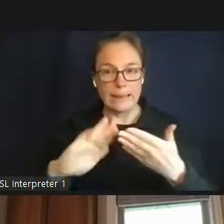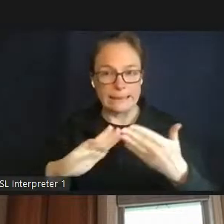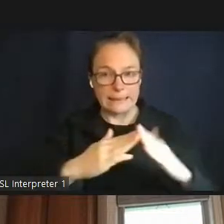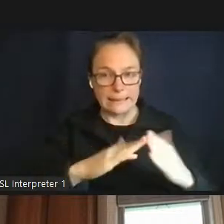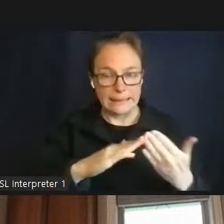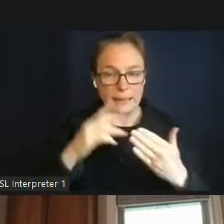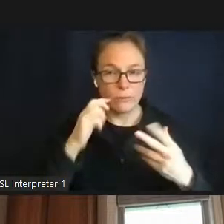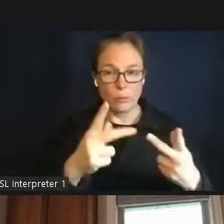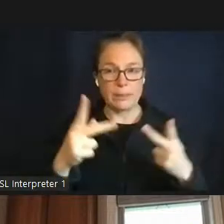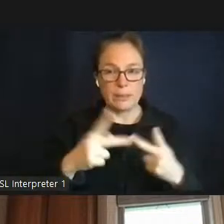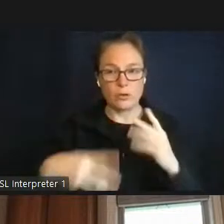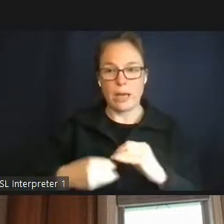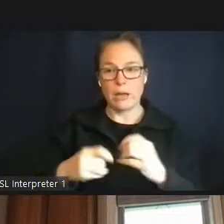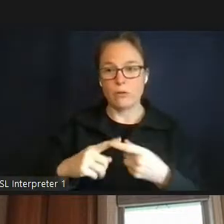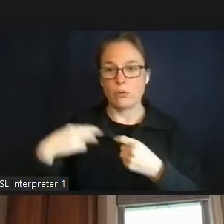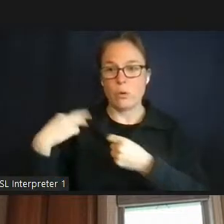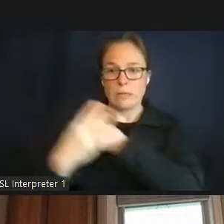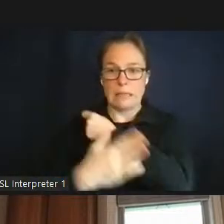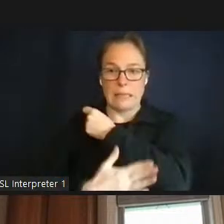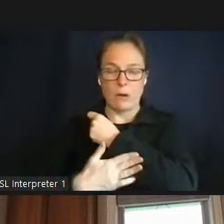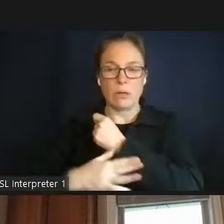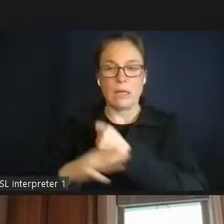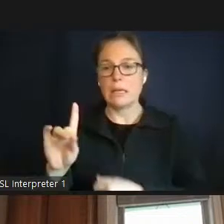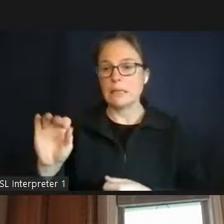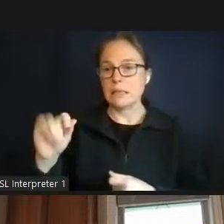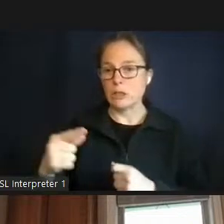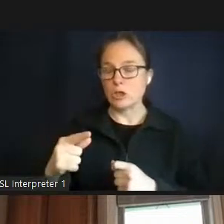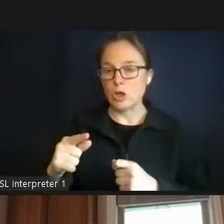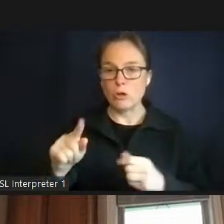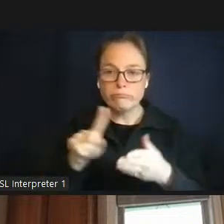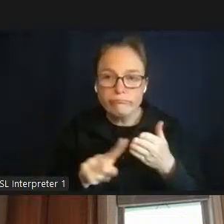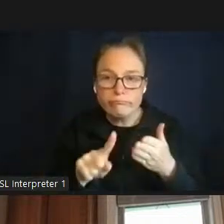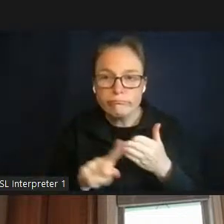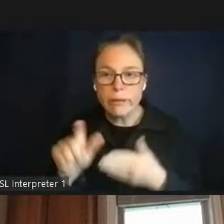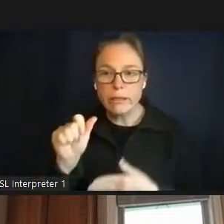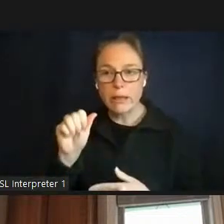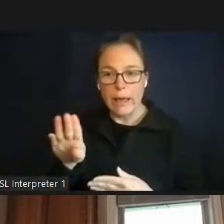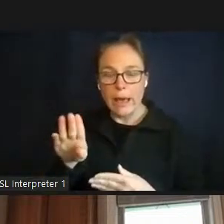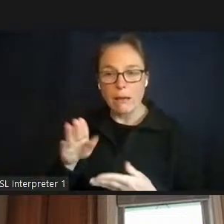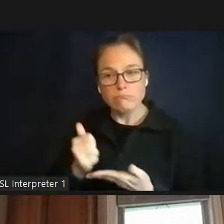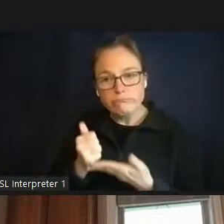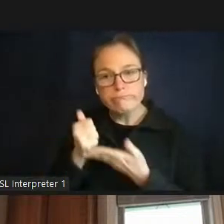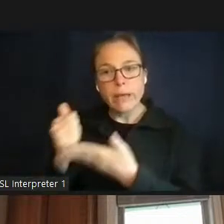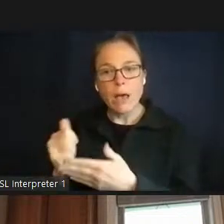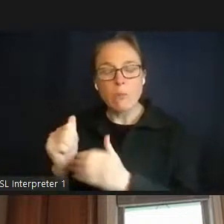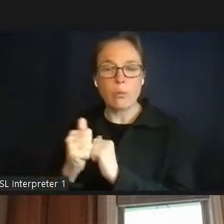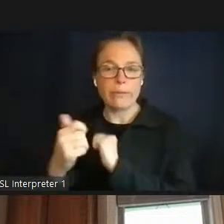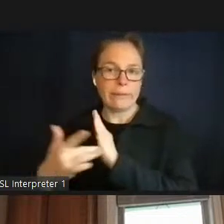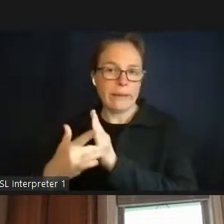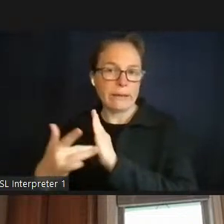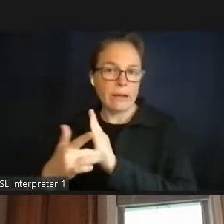in the Washington County Digital Forensics Lab. This will assist with the increase in digital evidence.